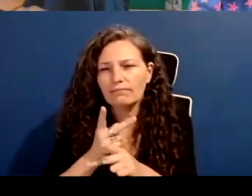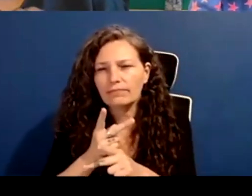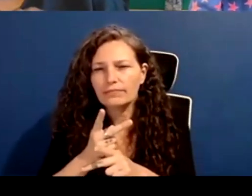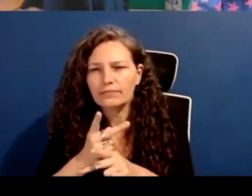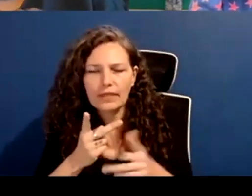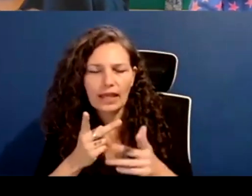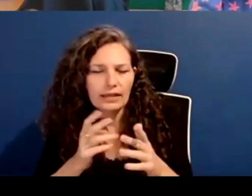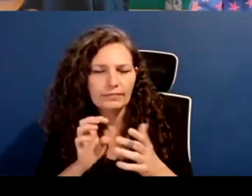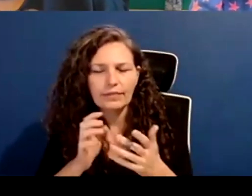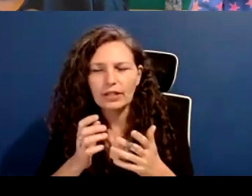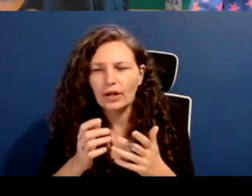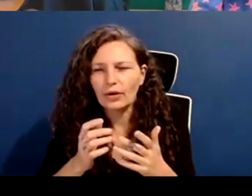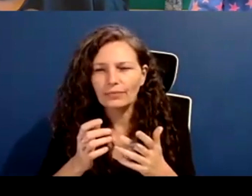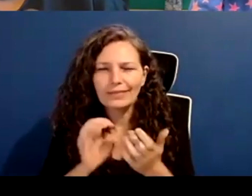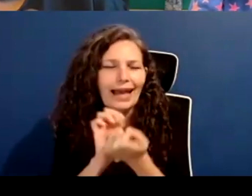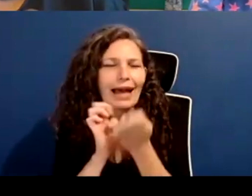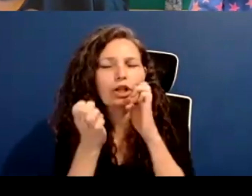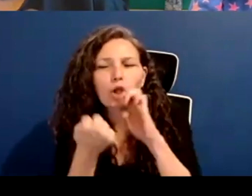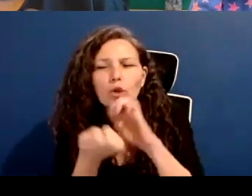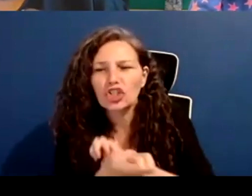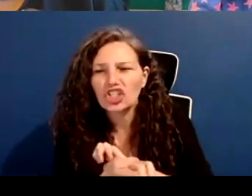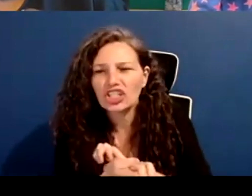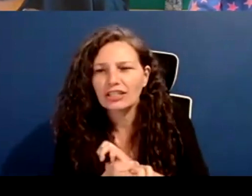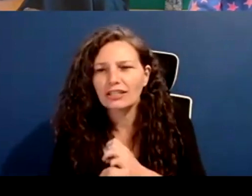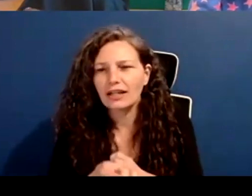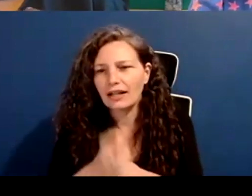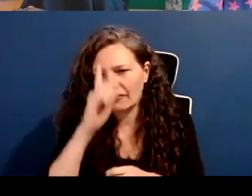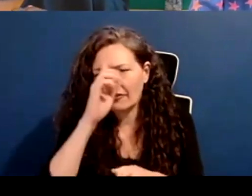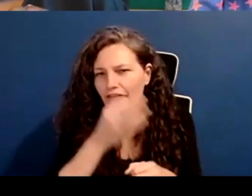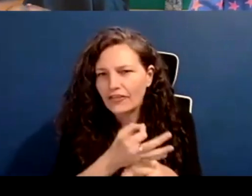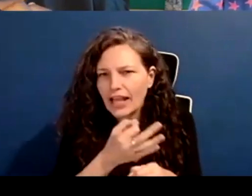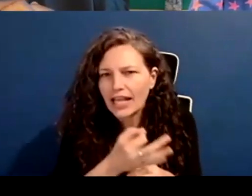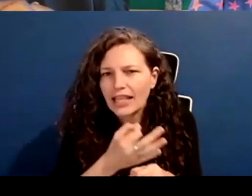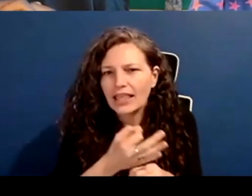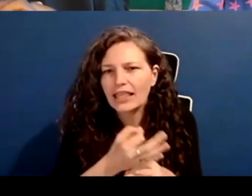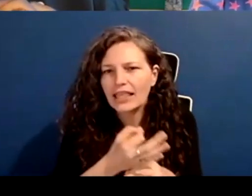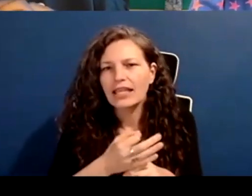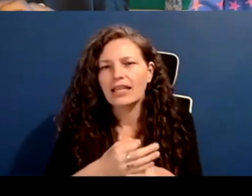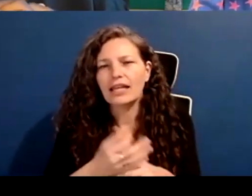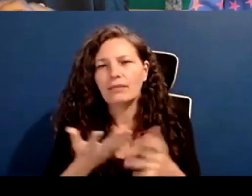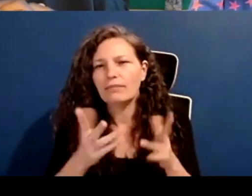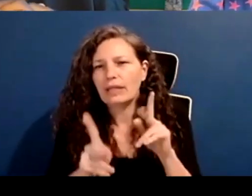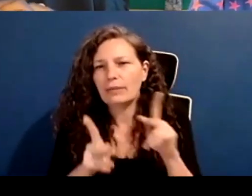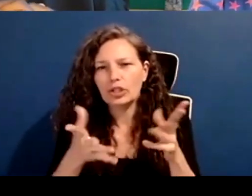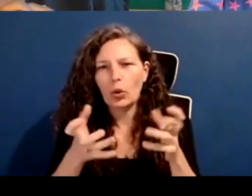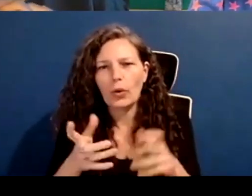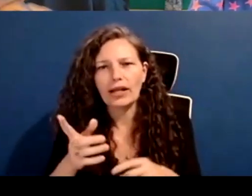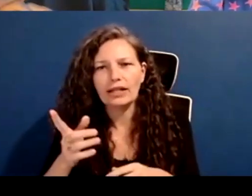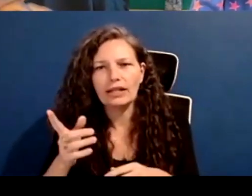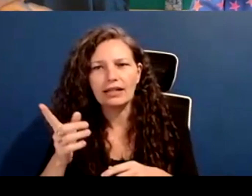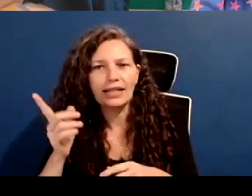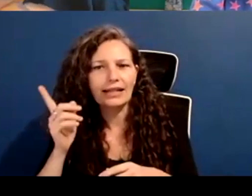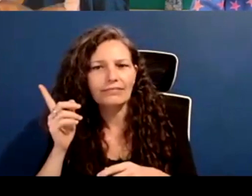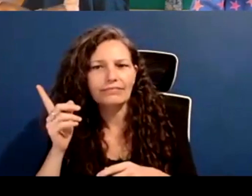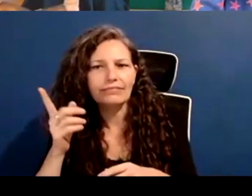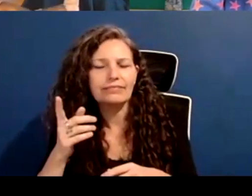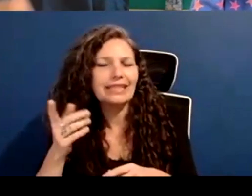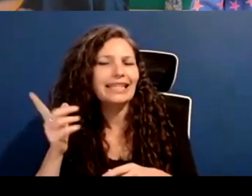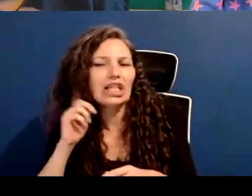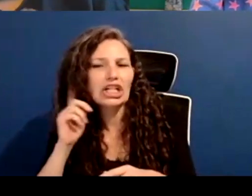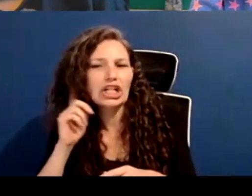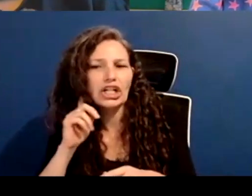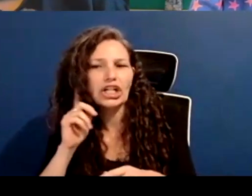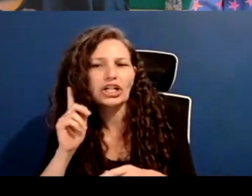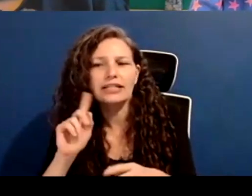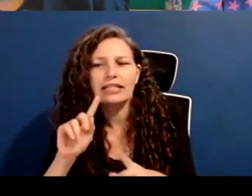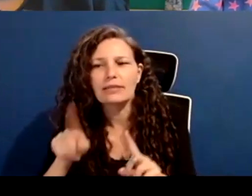faith. I found that actually typically best comes from those groups who are expressing their